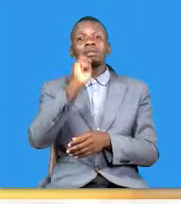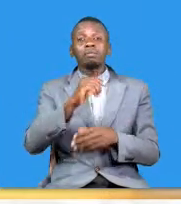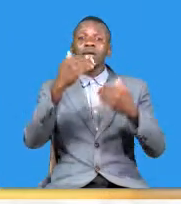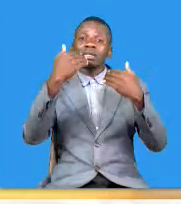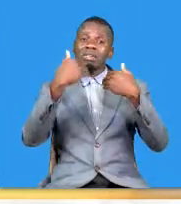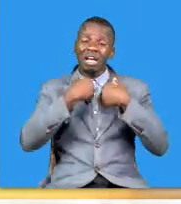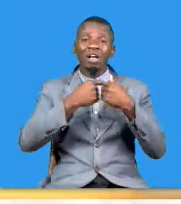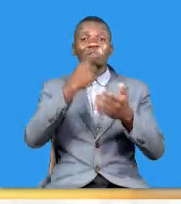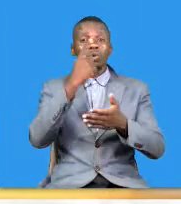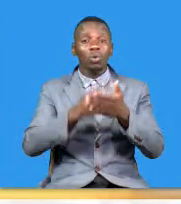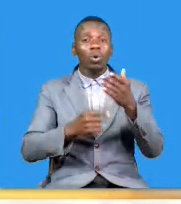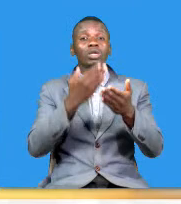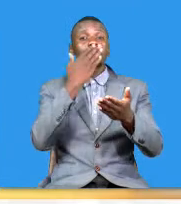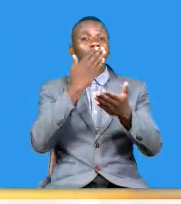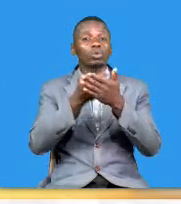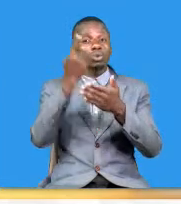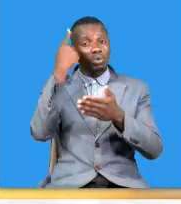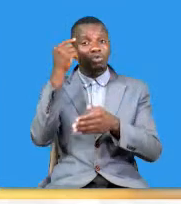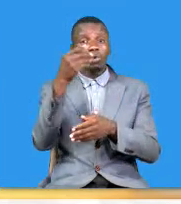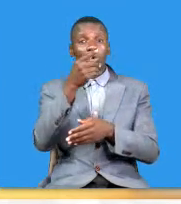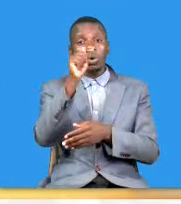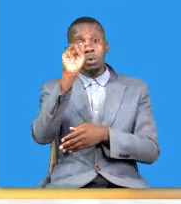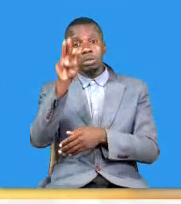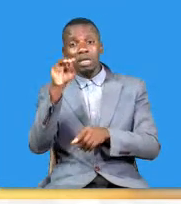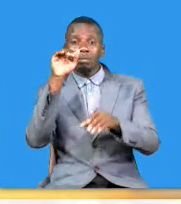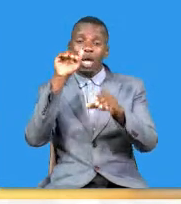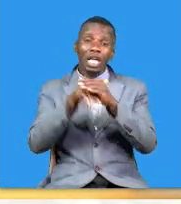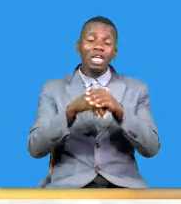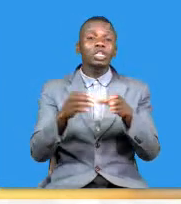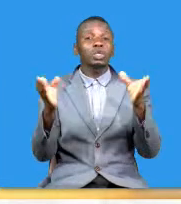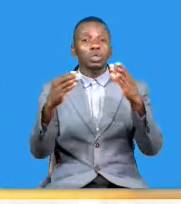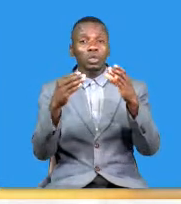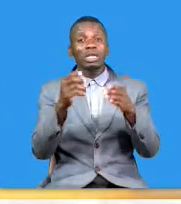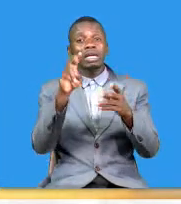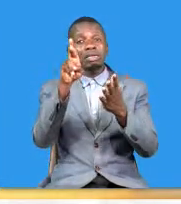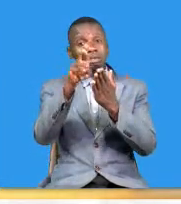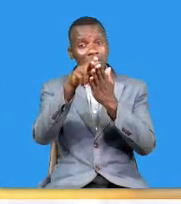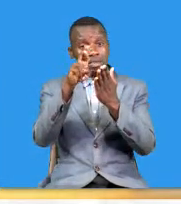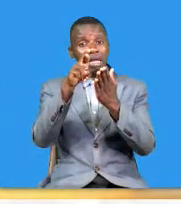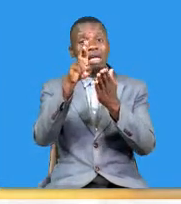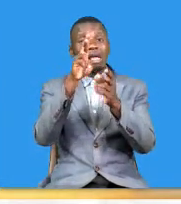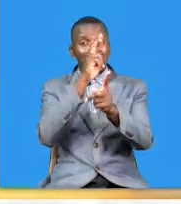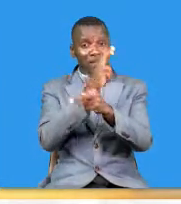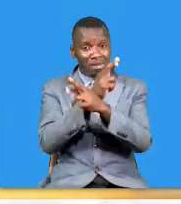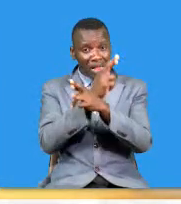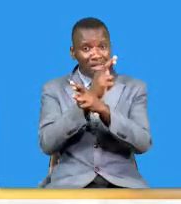society. We uphold your rights and ensure that you get enough,